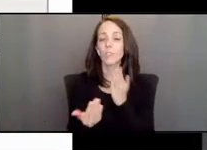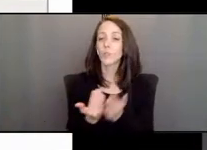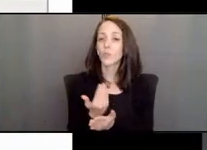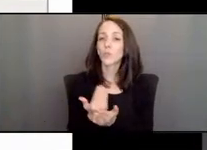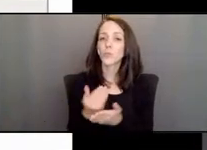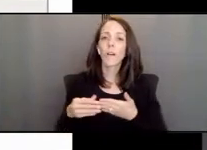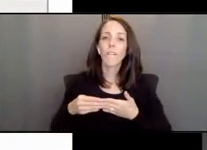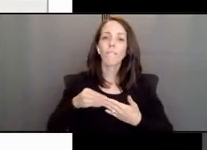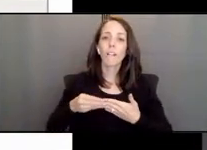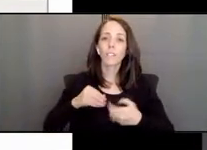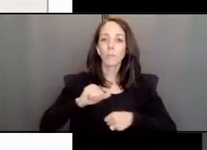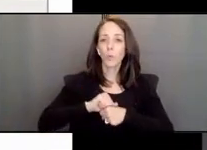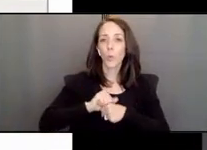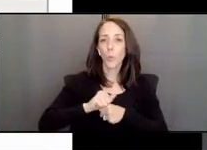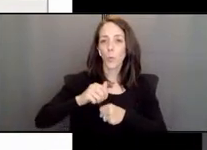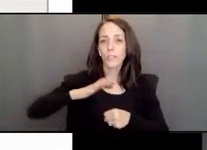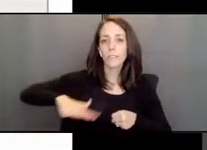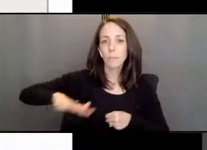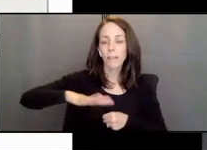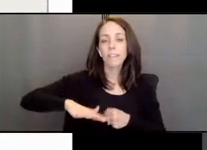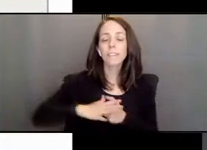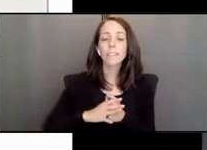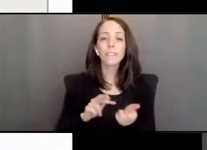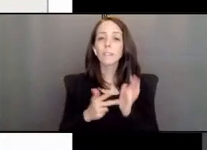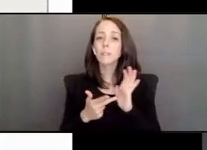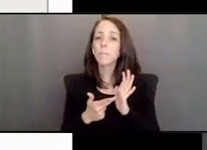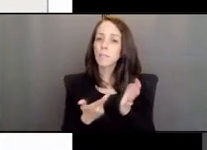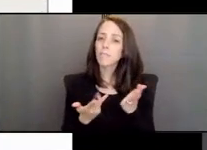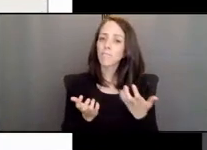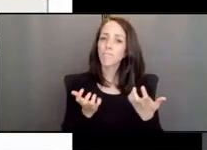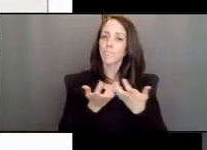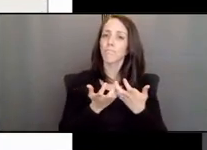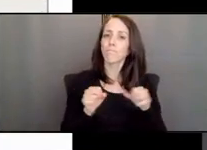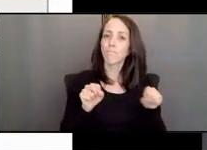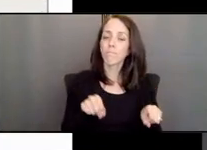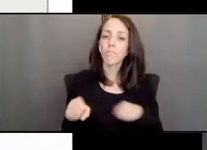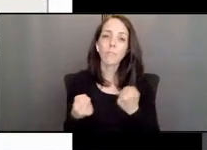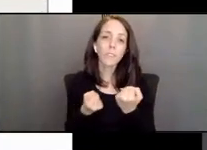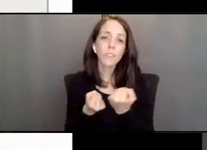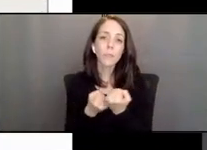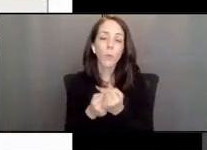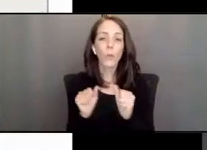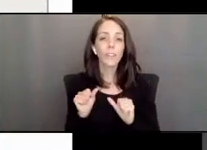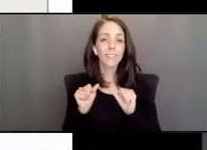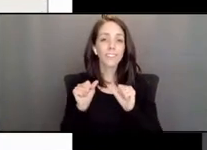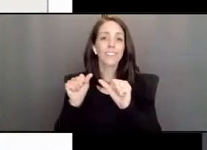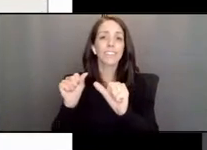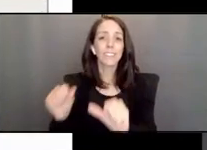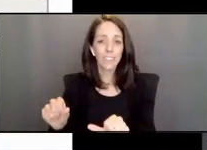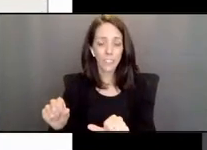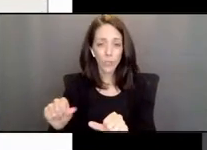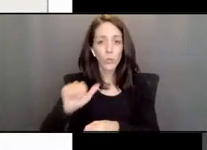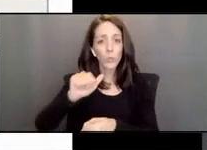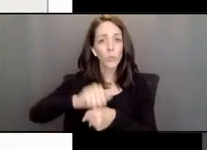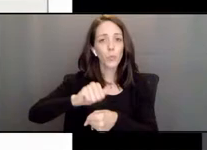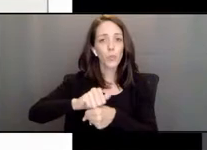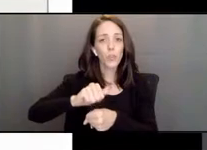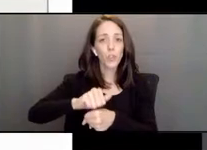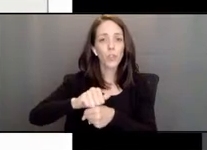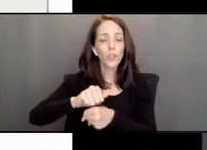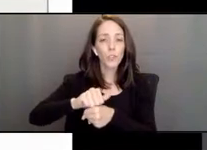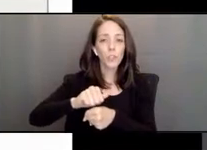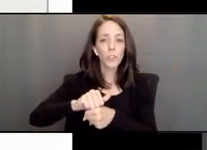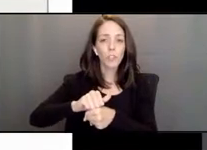workspace. This objective will provide needed capabilities to support the continuation of distributed work that we adopted as a